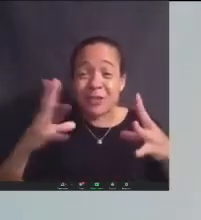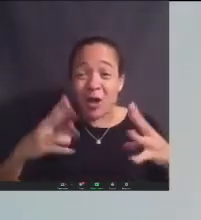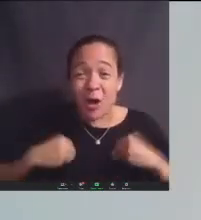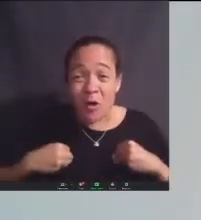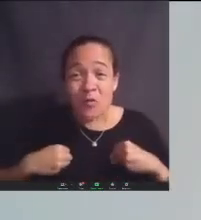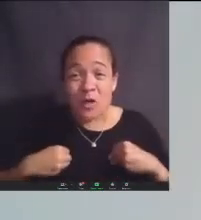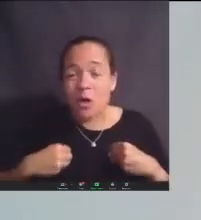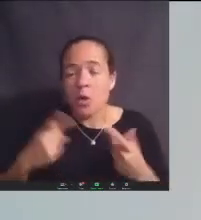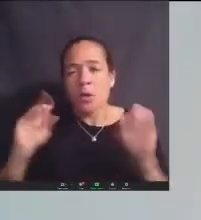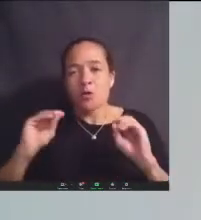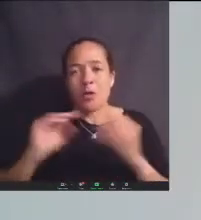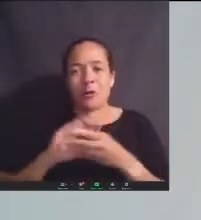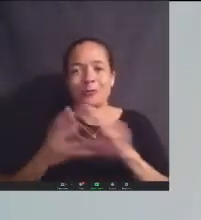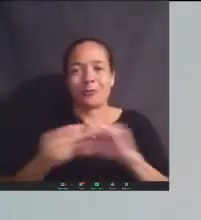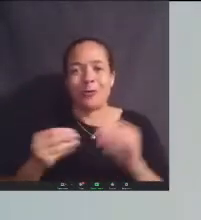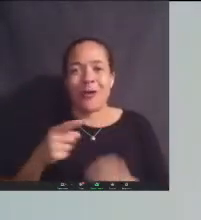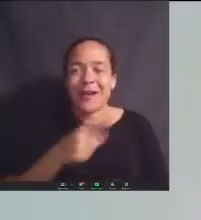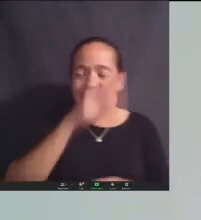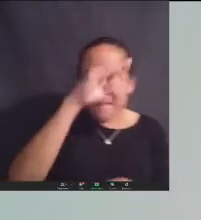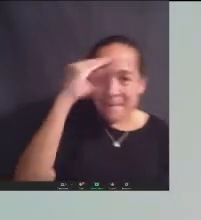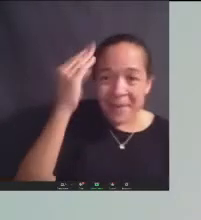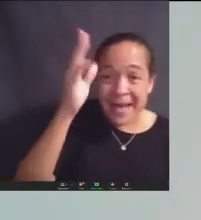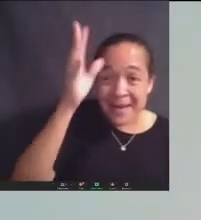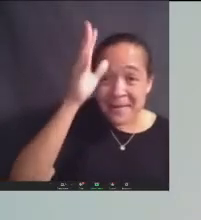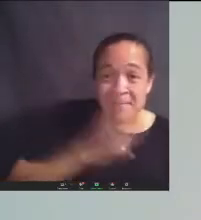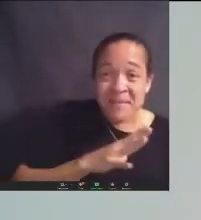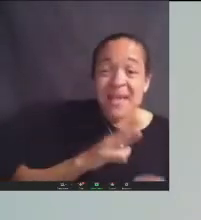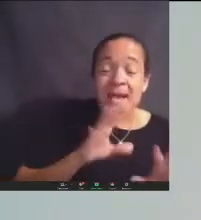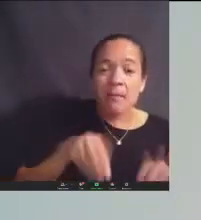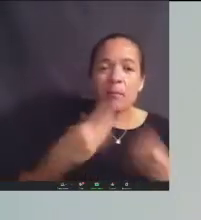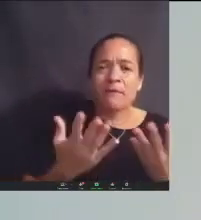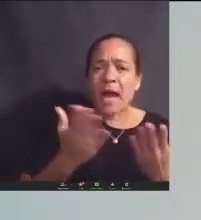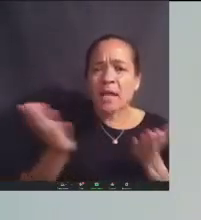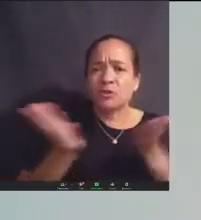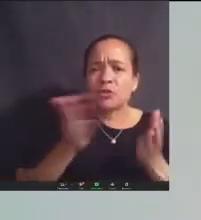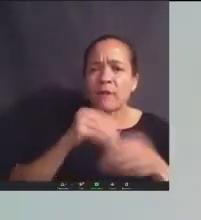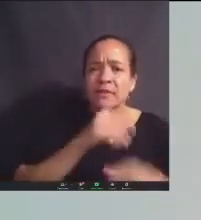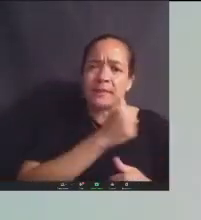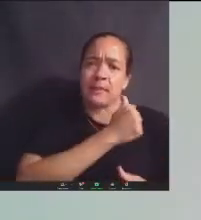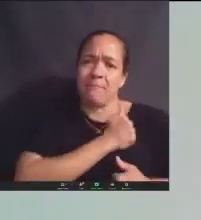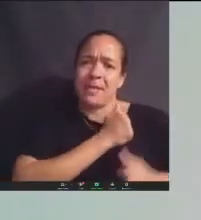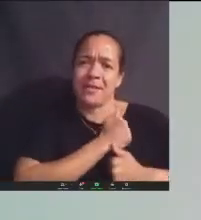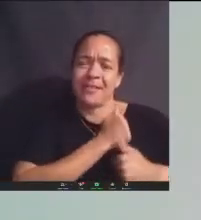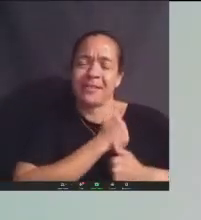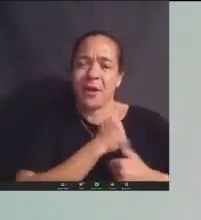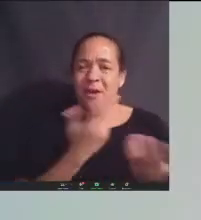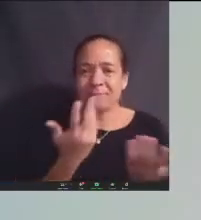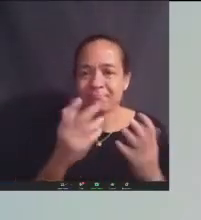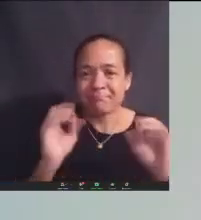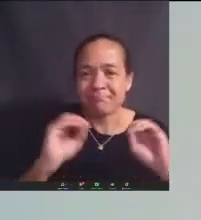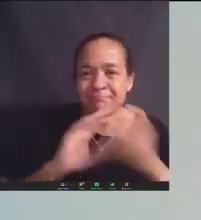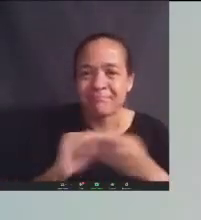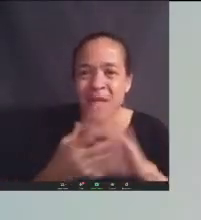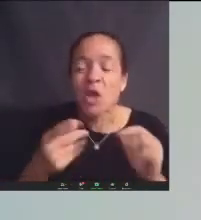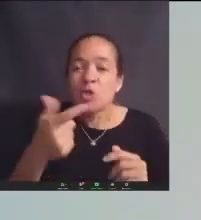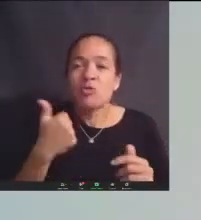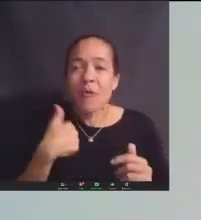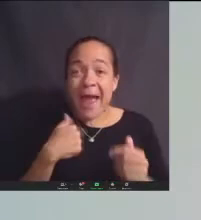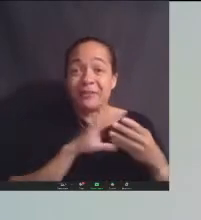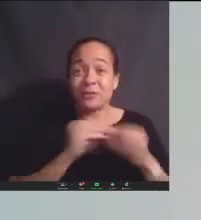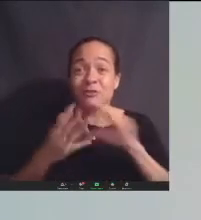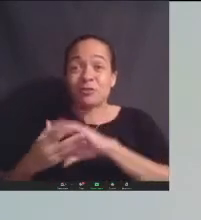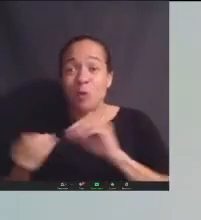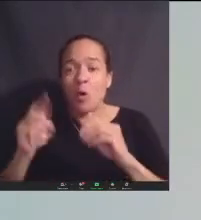that serves the country at the highest rates in the military, then you have a profile of people who are both dutiful and enterprising. So this idea that they have a culture